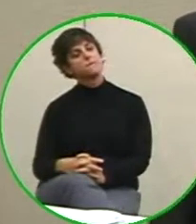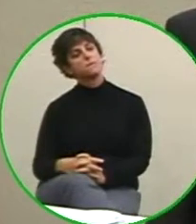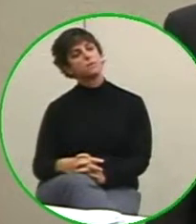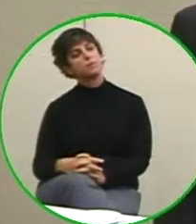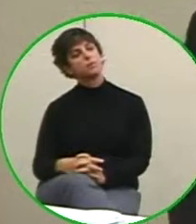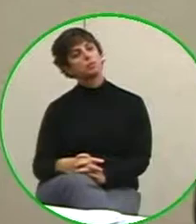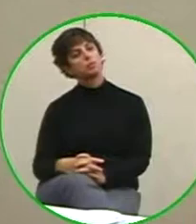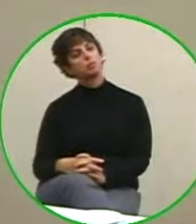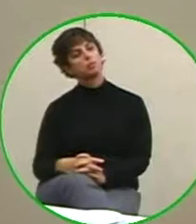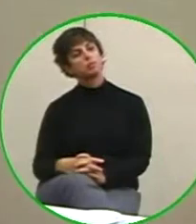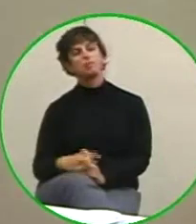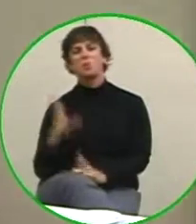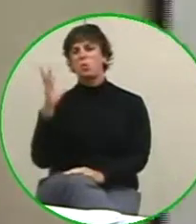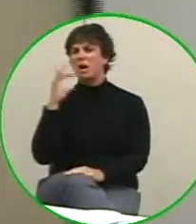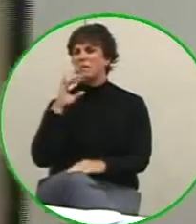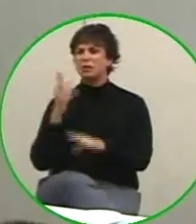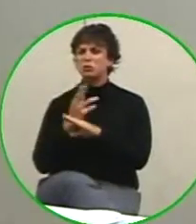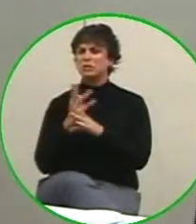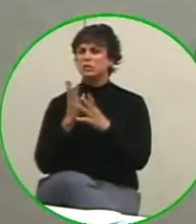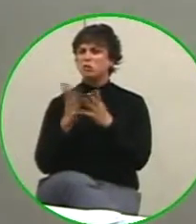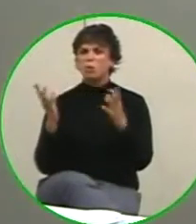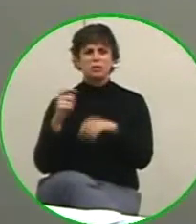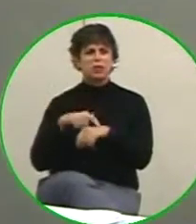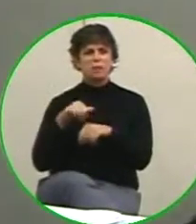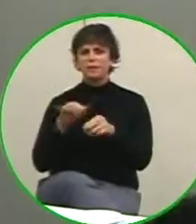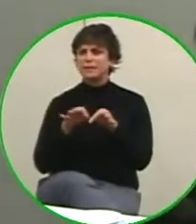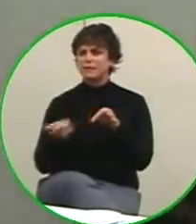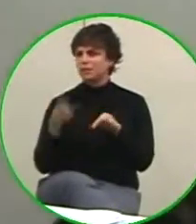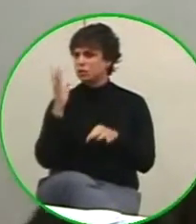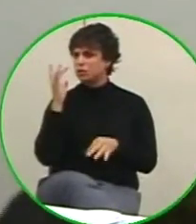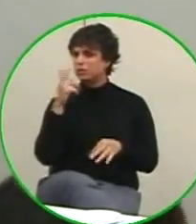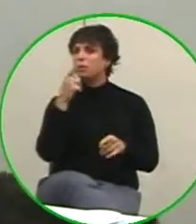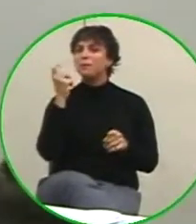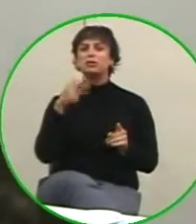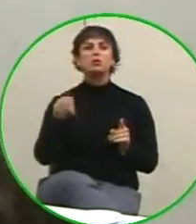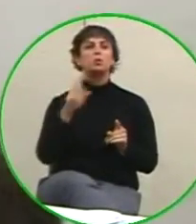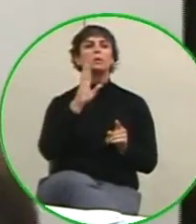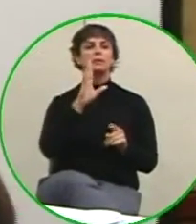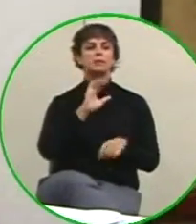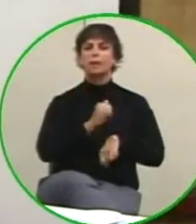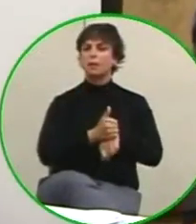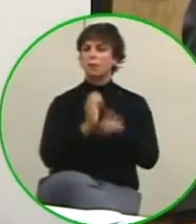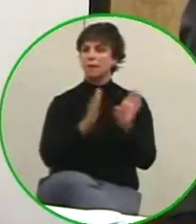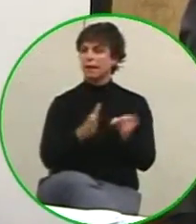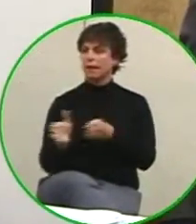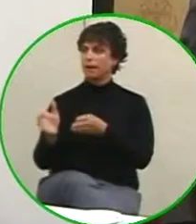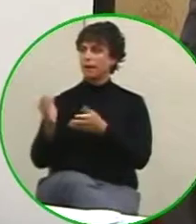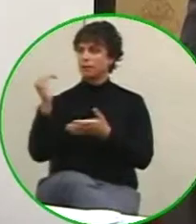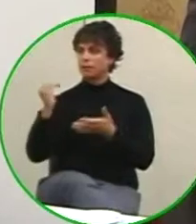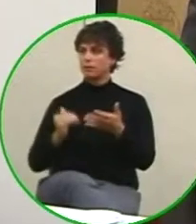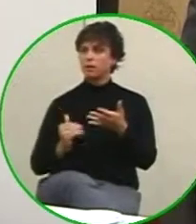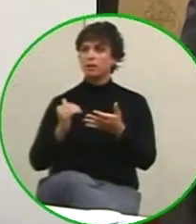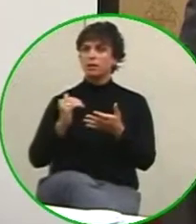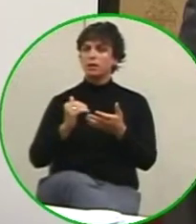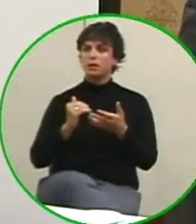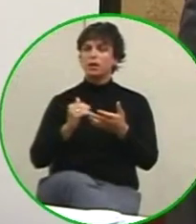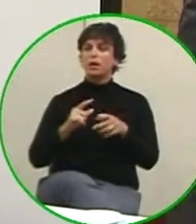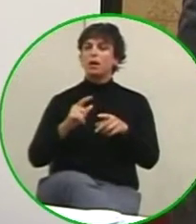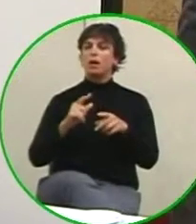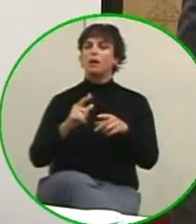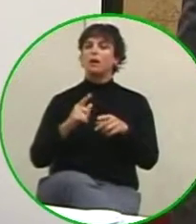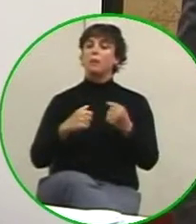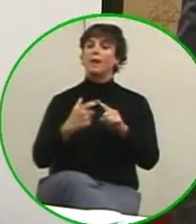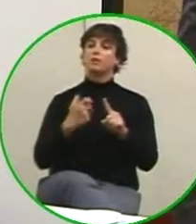Why am I spending so much time on this definition? Because you're going to set up plans based on what